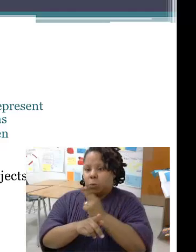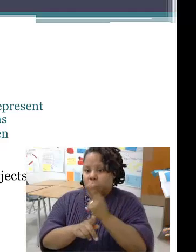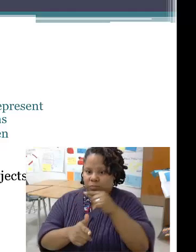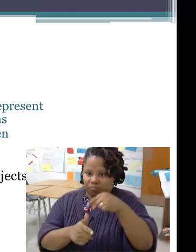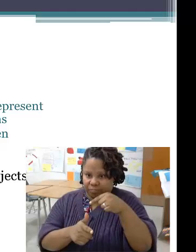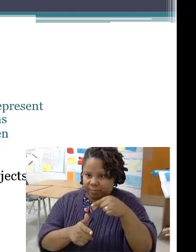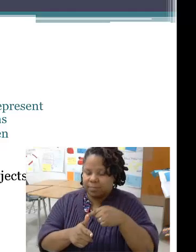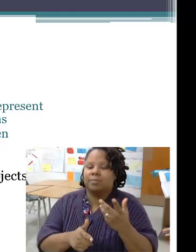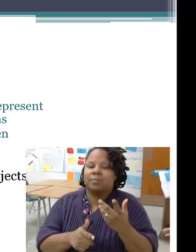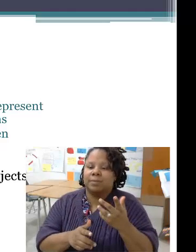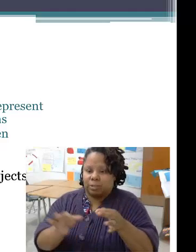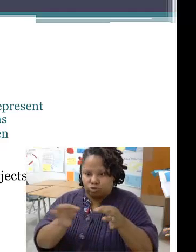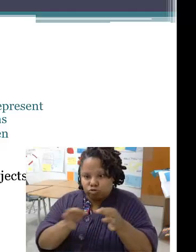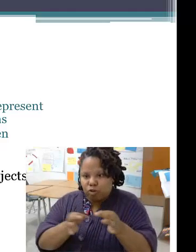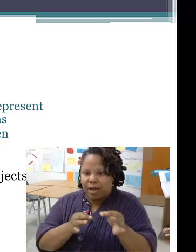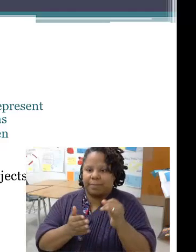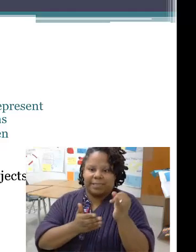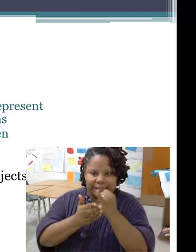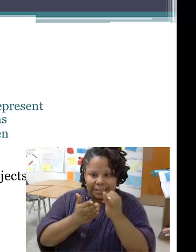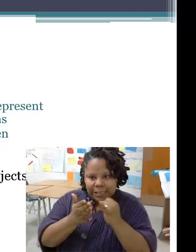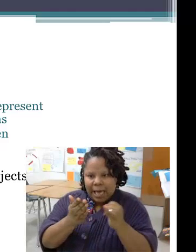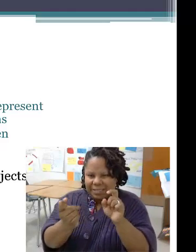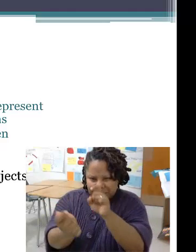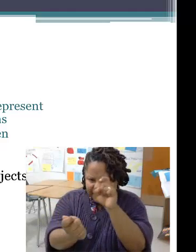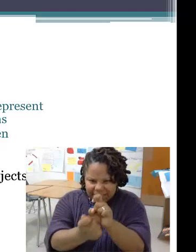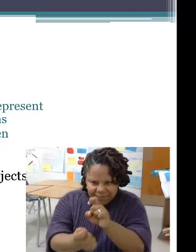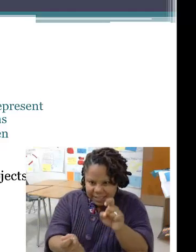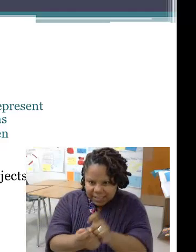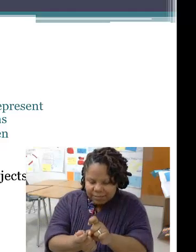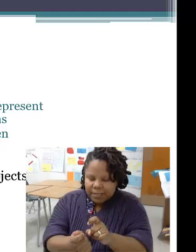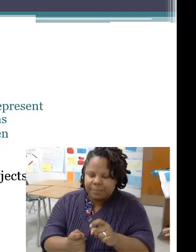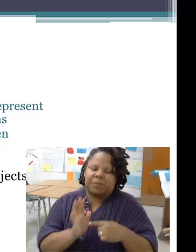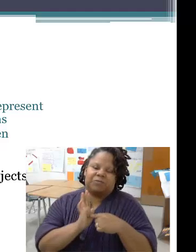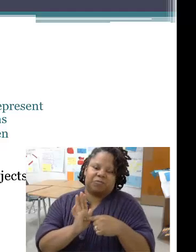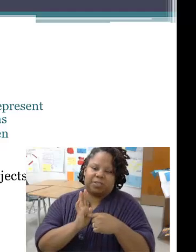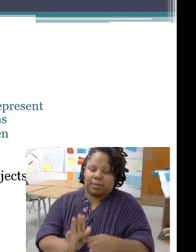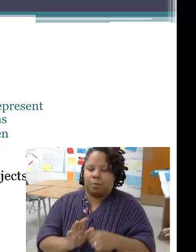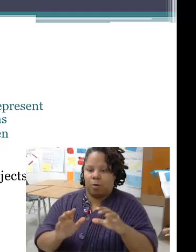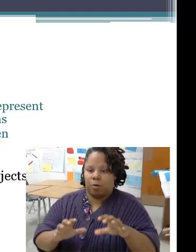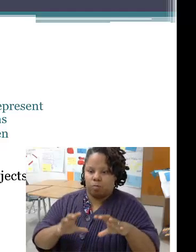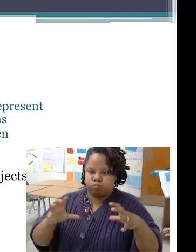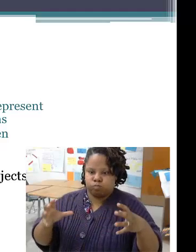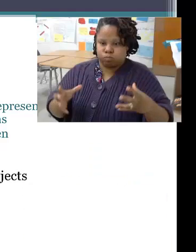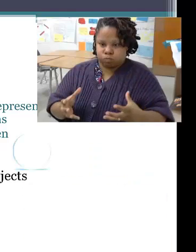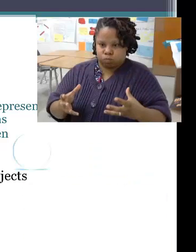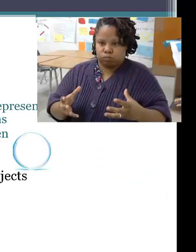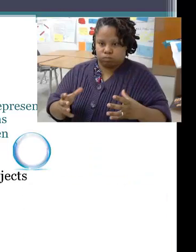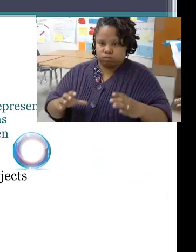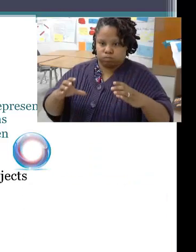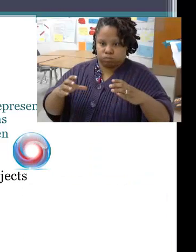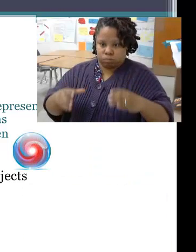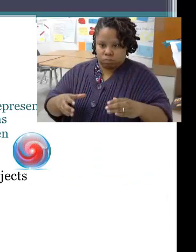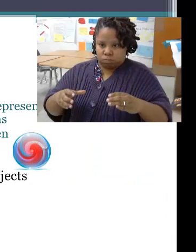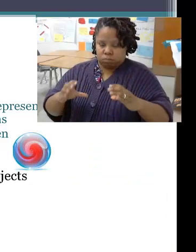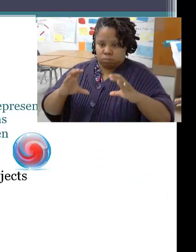DCLs, to describe designs and specificity. For a sphere, we would use DCL hand shape